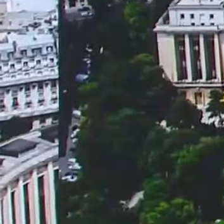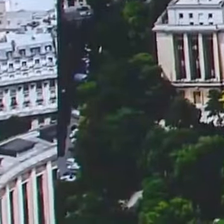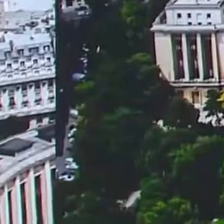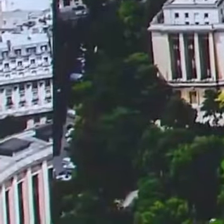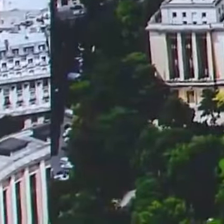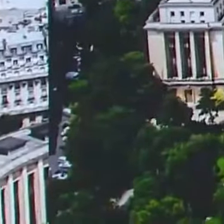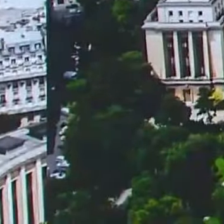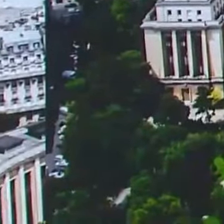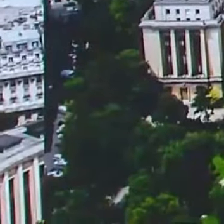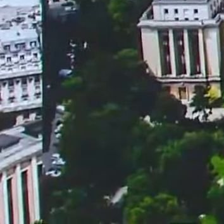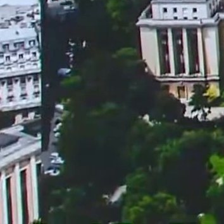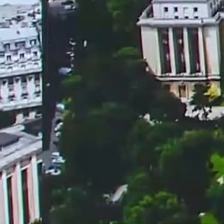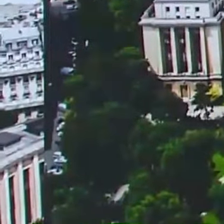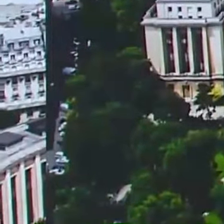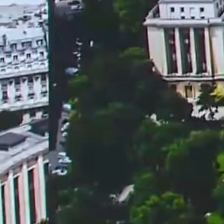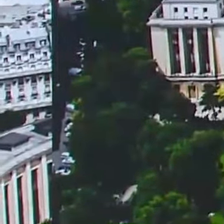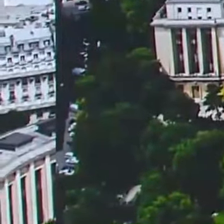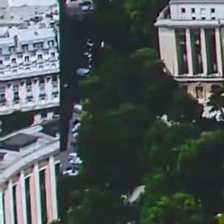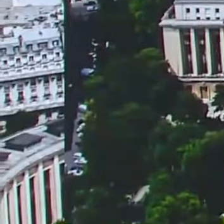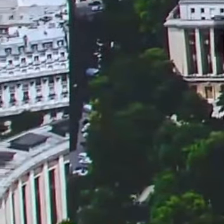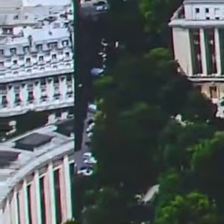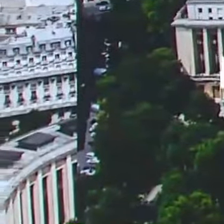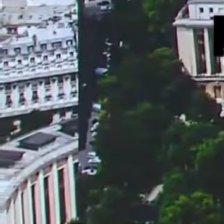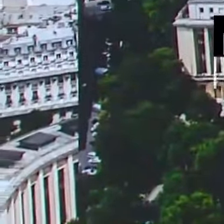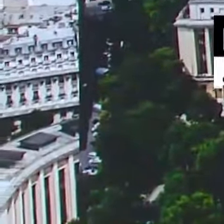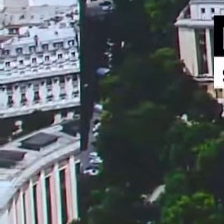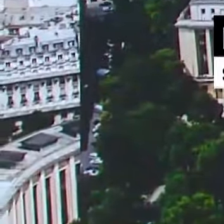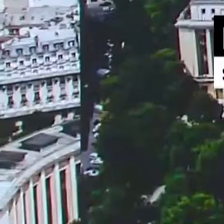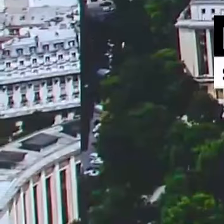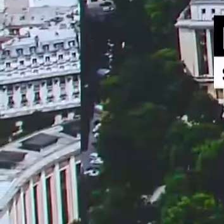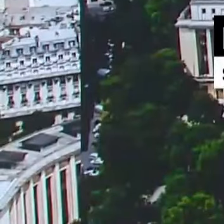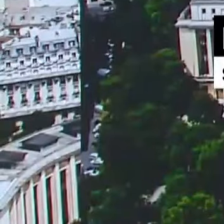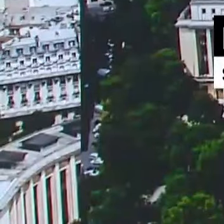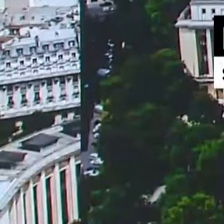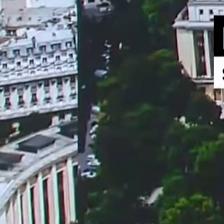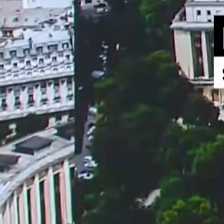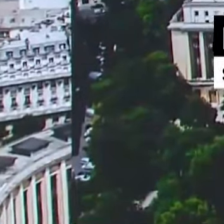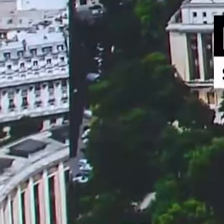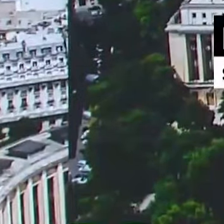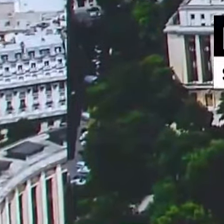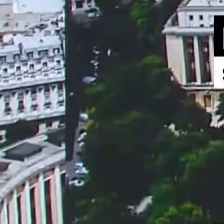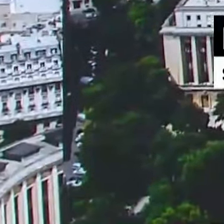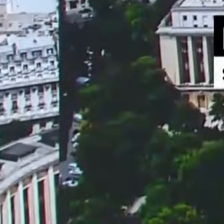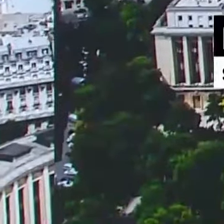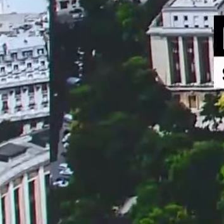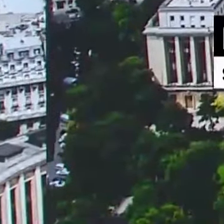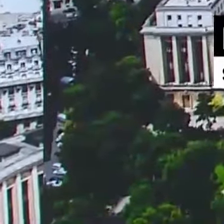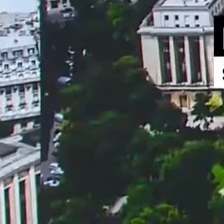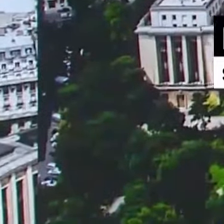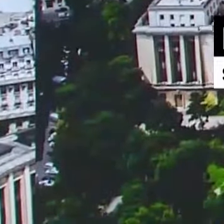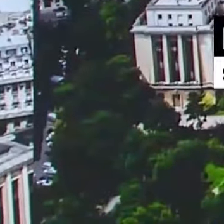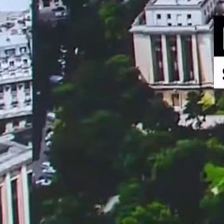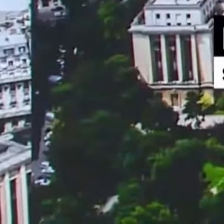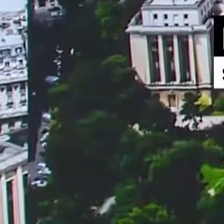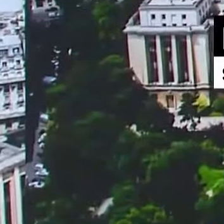Mesdames et messieurs, bonjour. Good afternoon, au nom du collège, and on behalf of the statutory auditors,